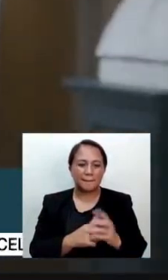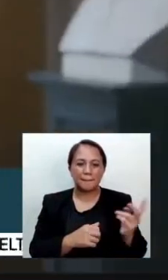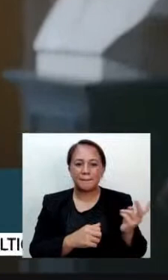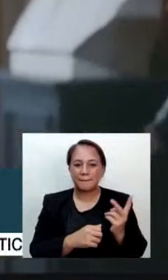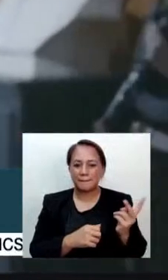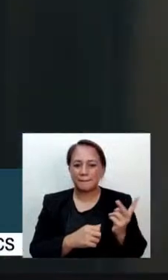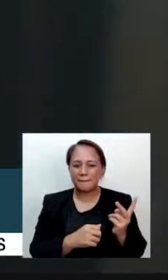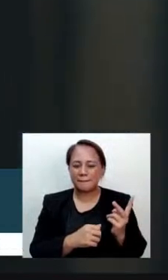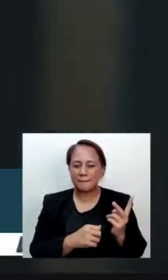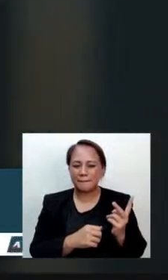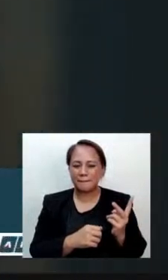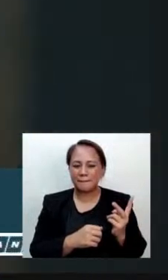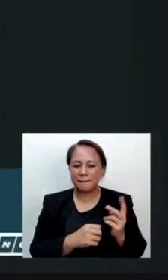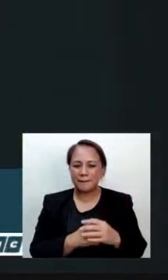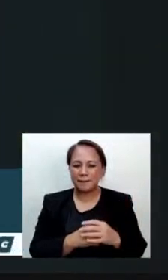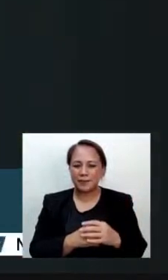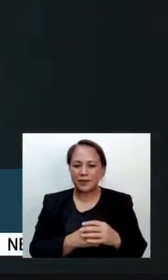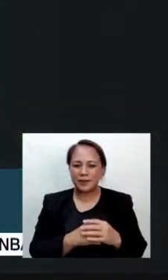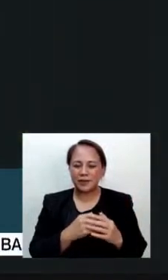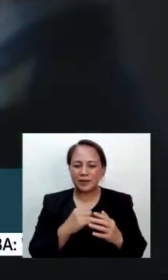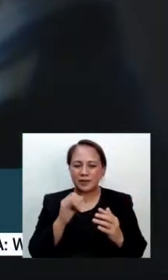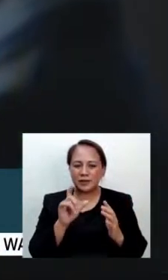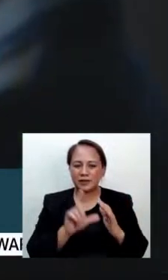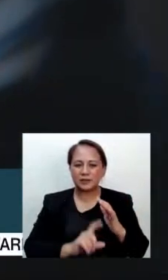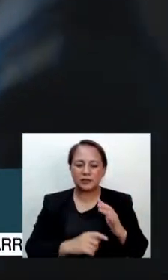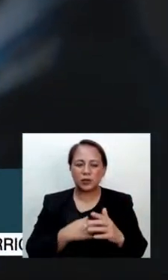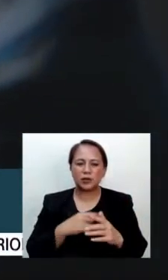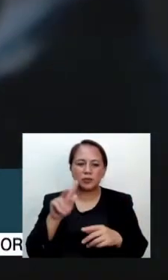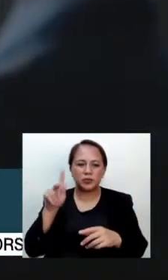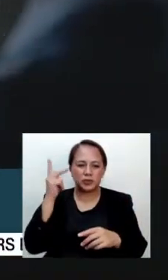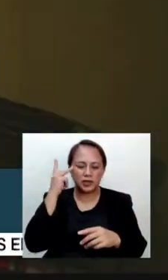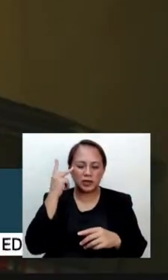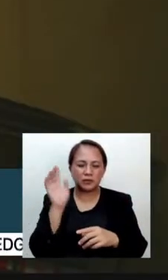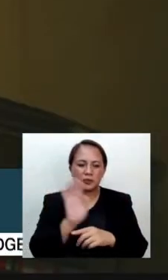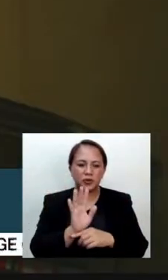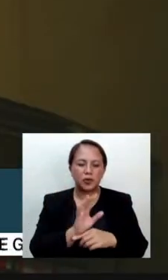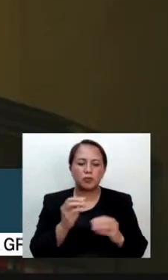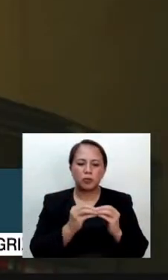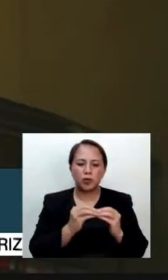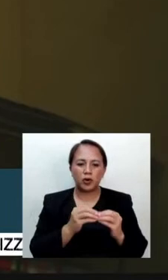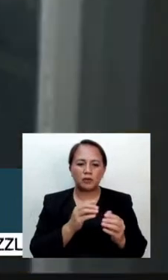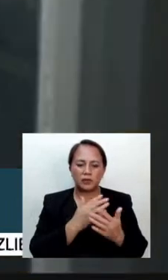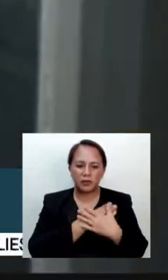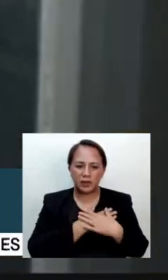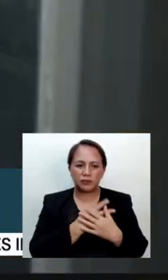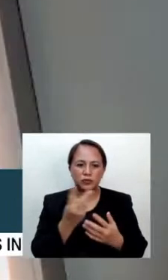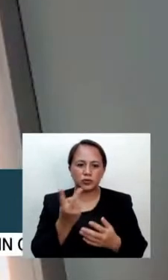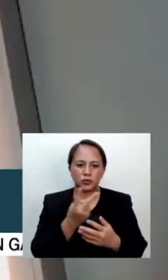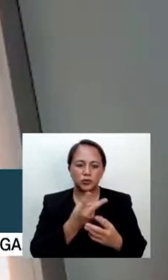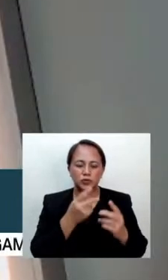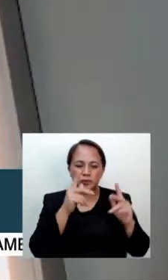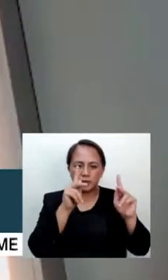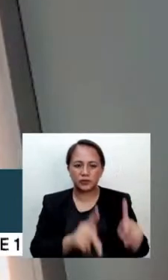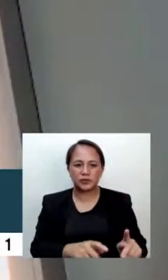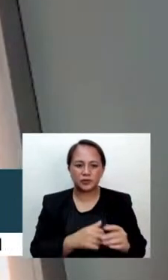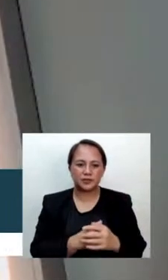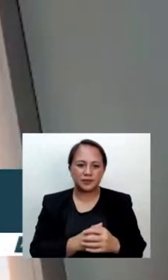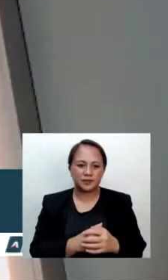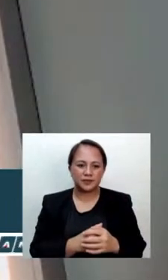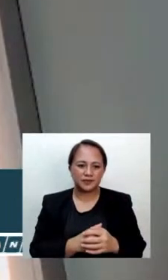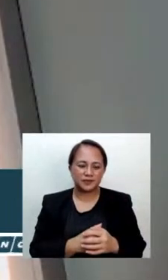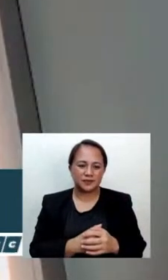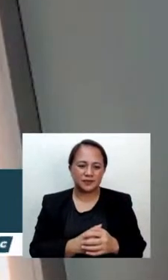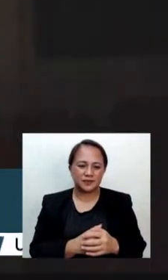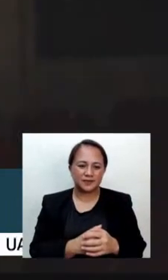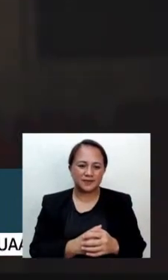thought-provoking, Firebird is less of a political movie and more about love between two human beings. To follow their